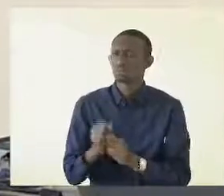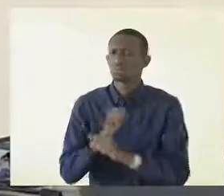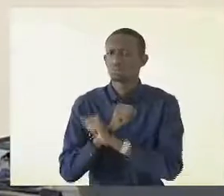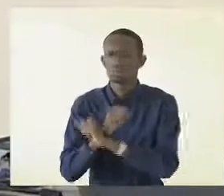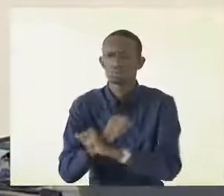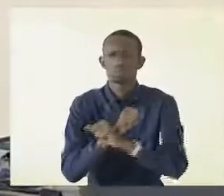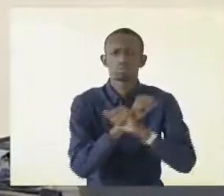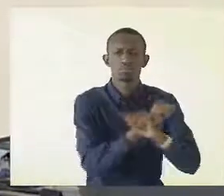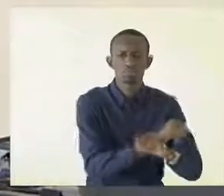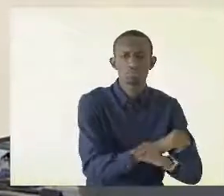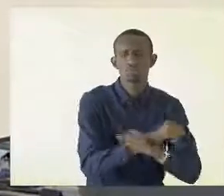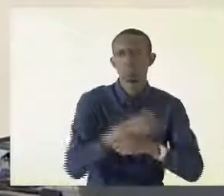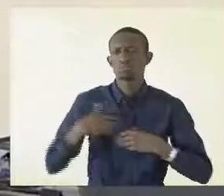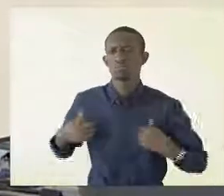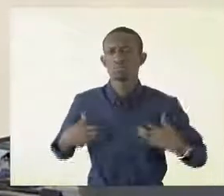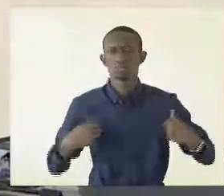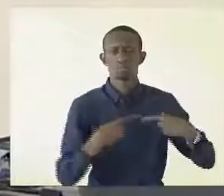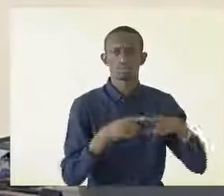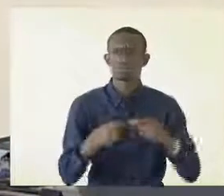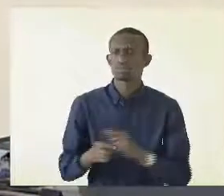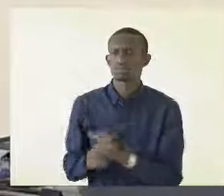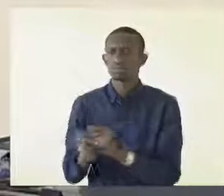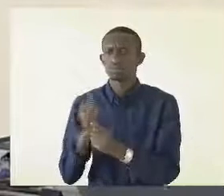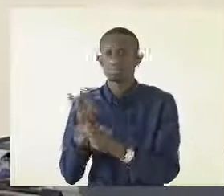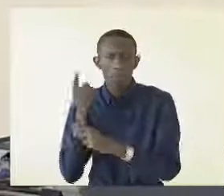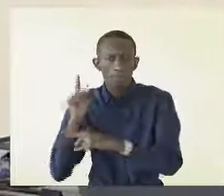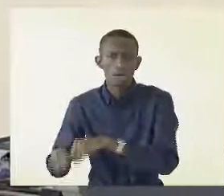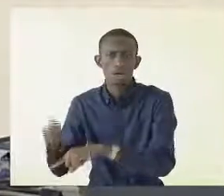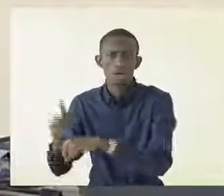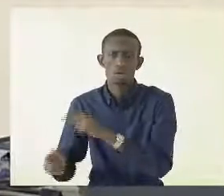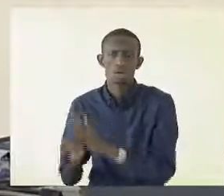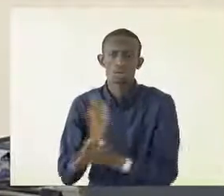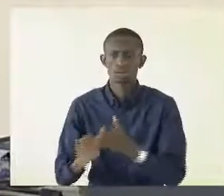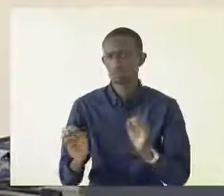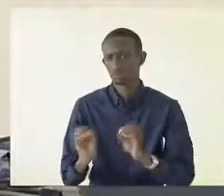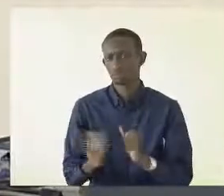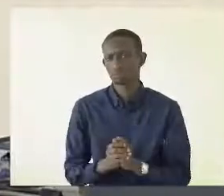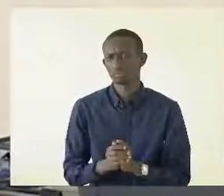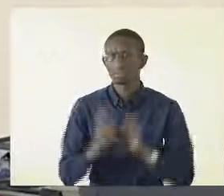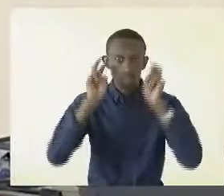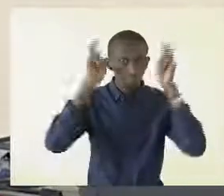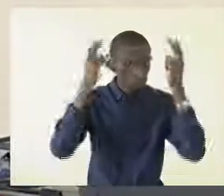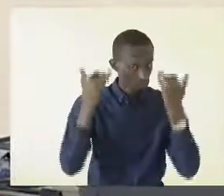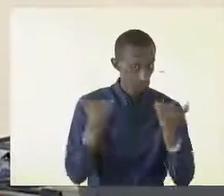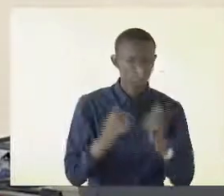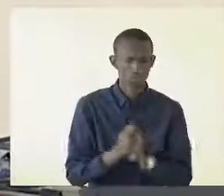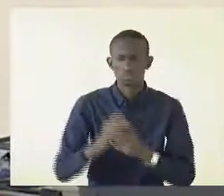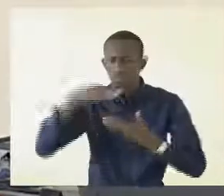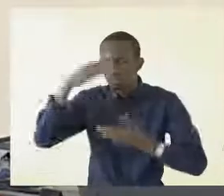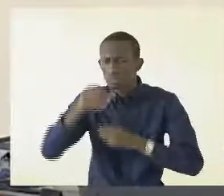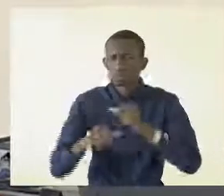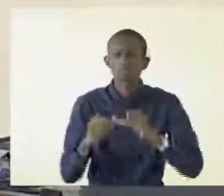Students, our lesson today will be about external structure and importance of flowering